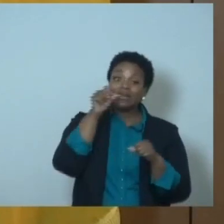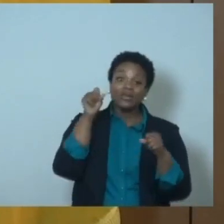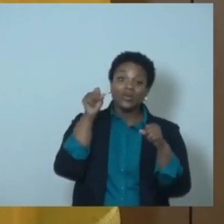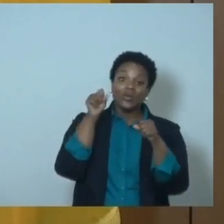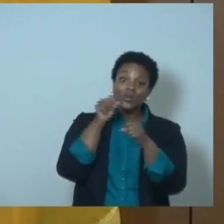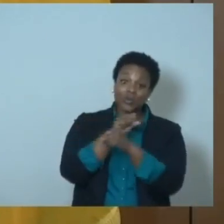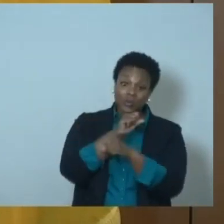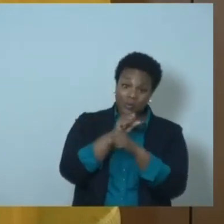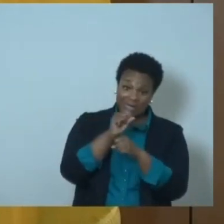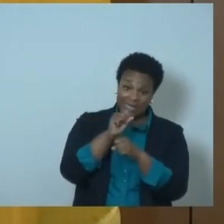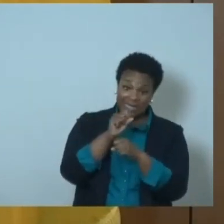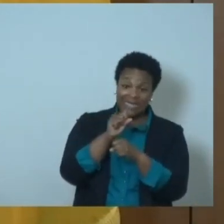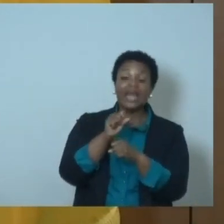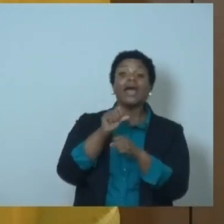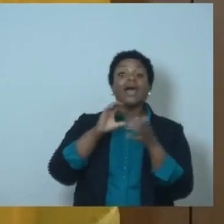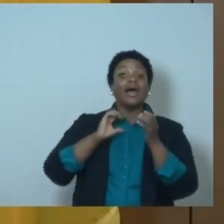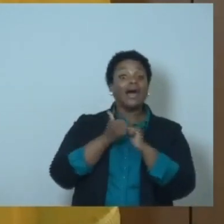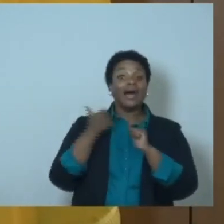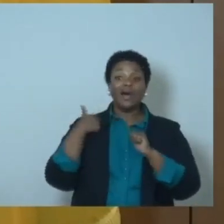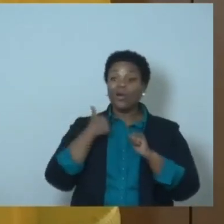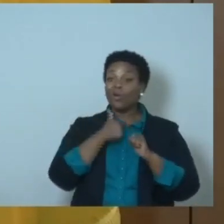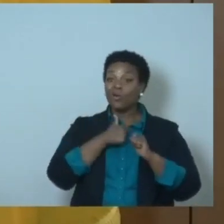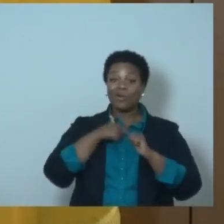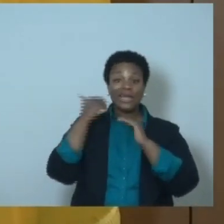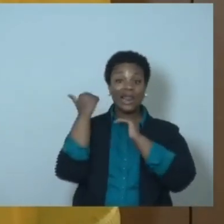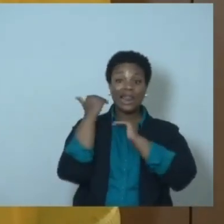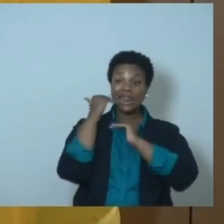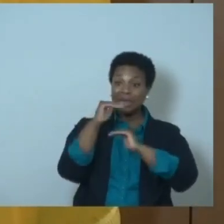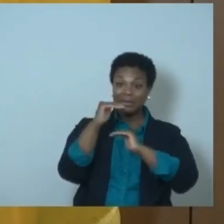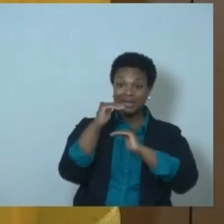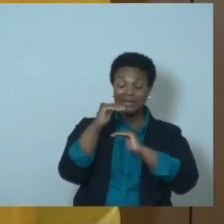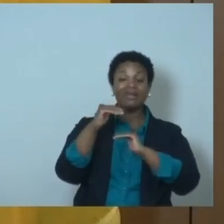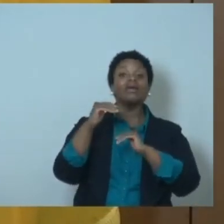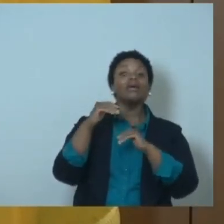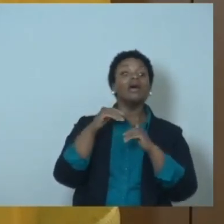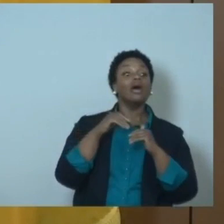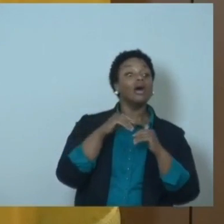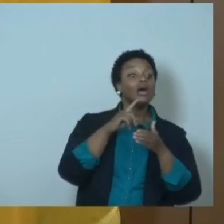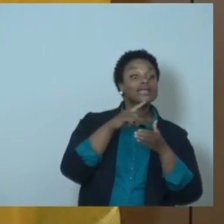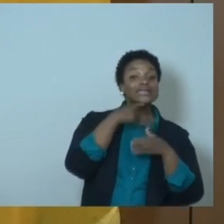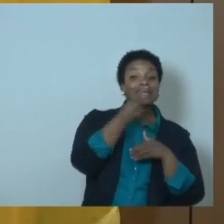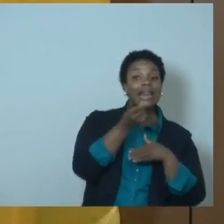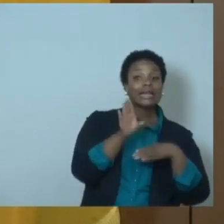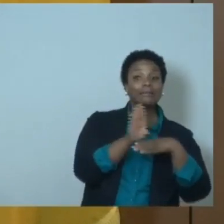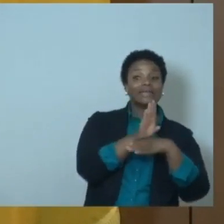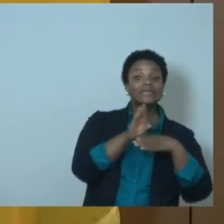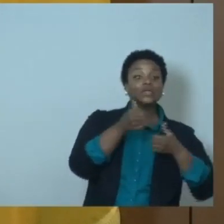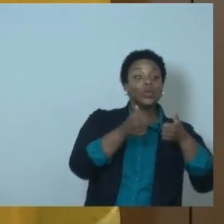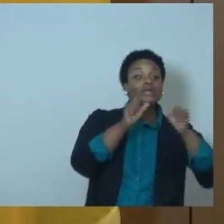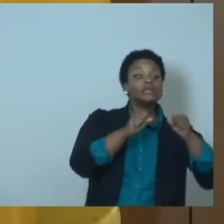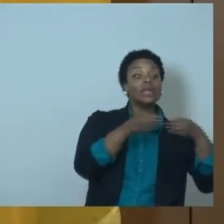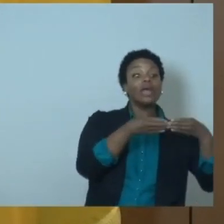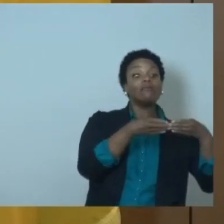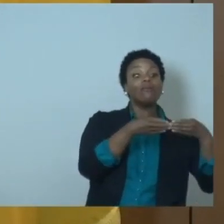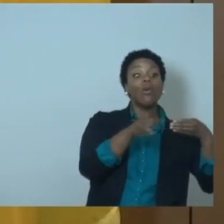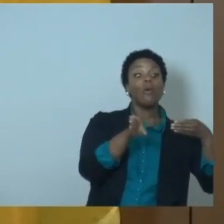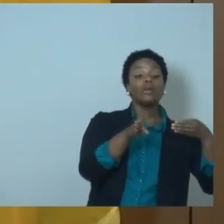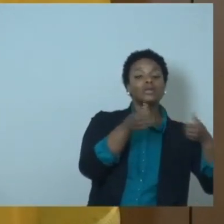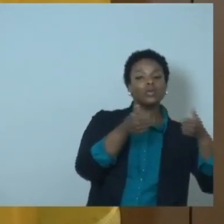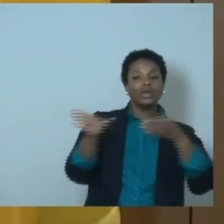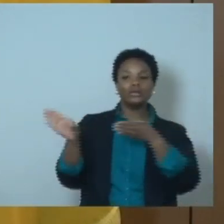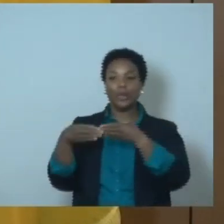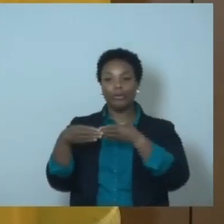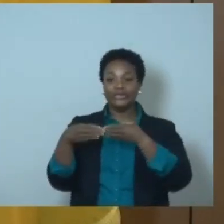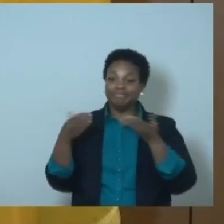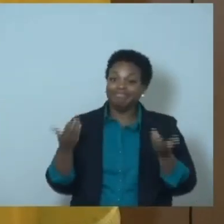you open, another way to mitigate risk. And we really focus on relying on people's productive behavior.